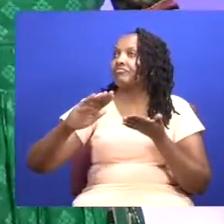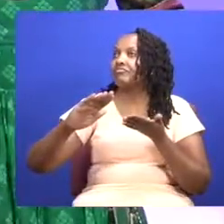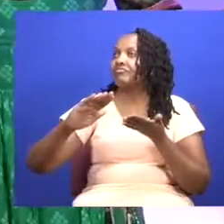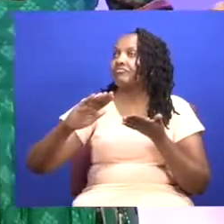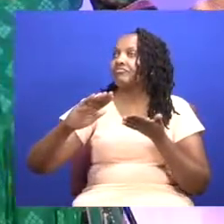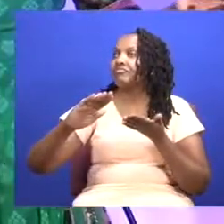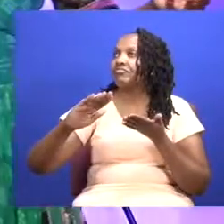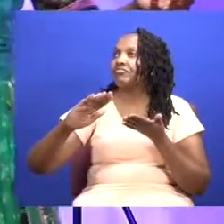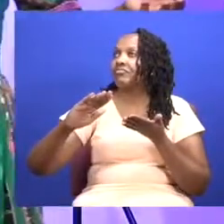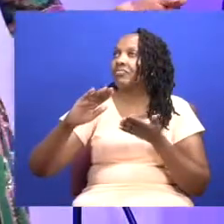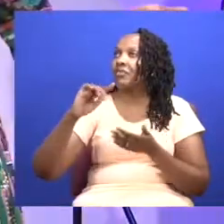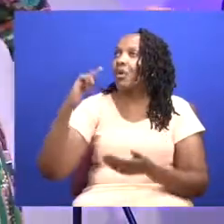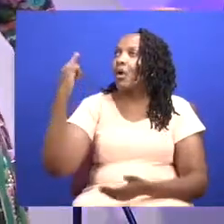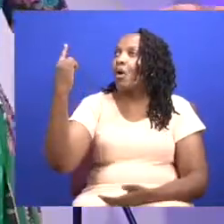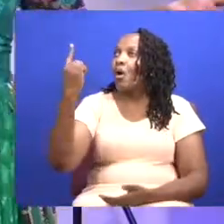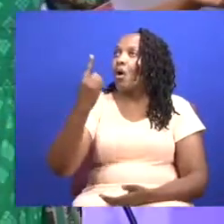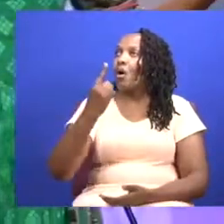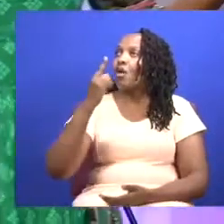holy.